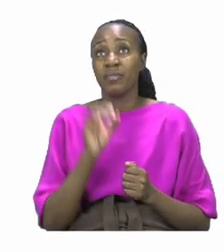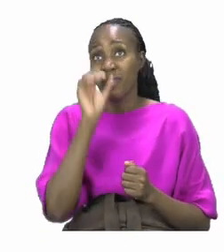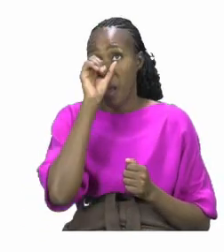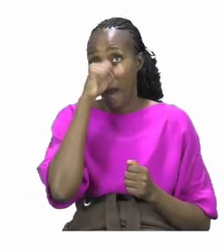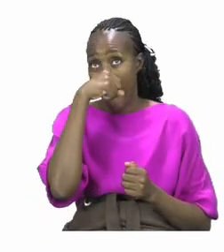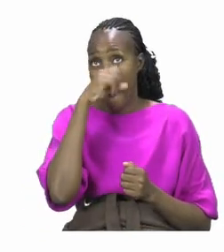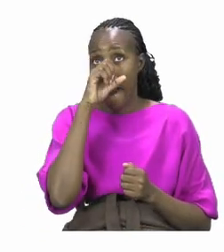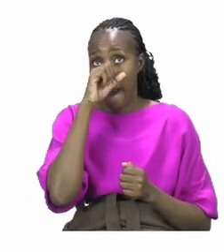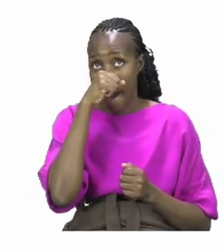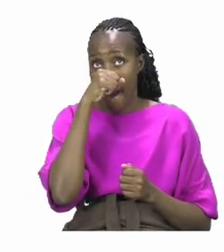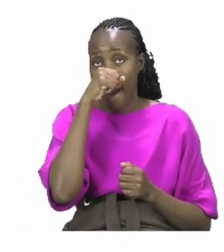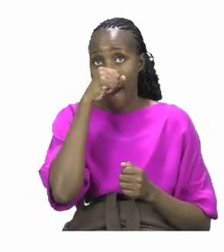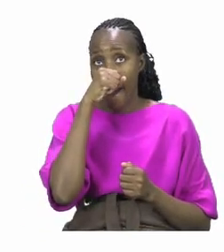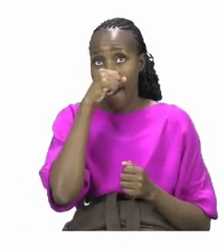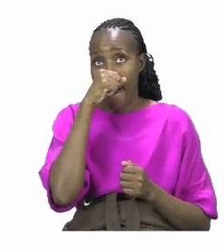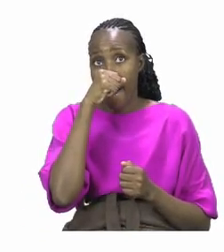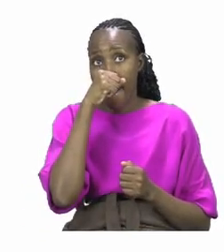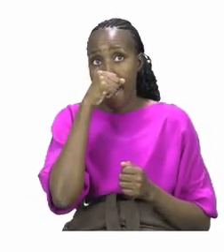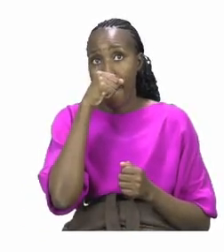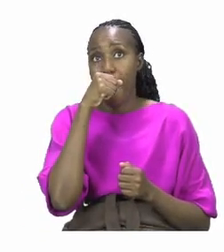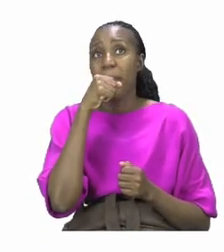pig,